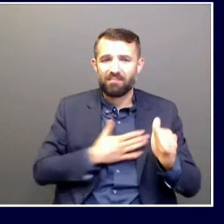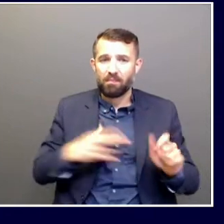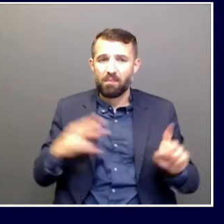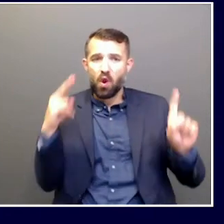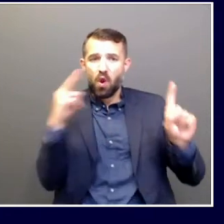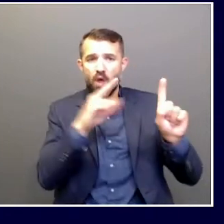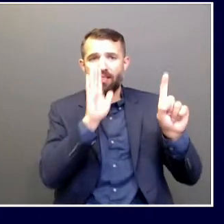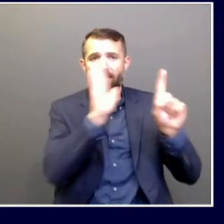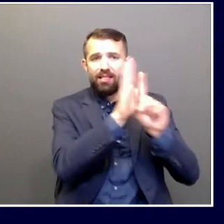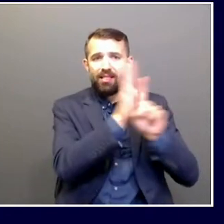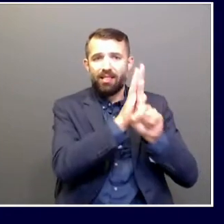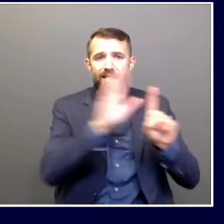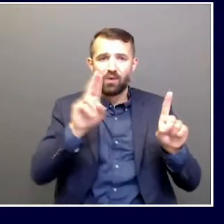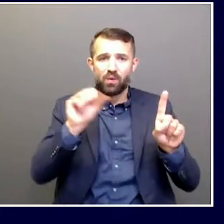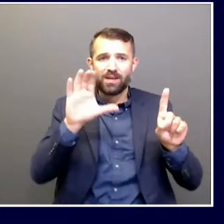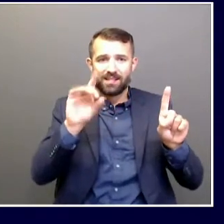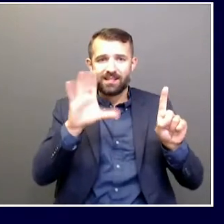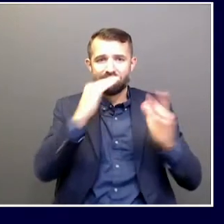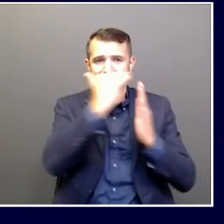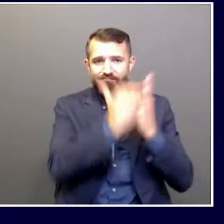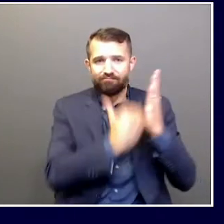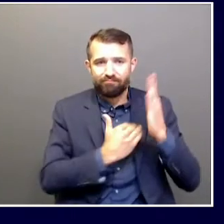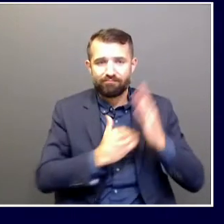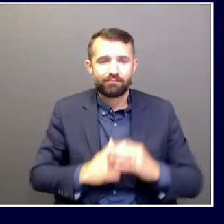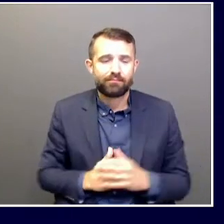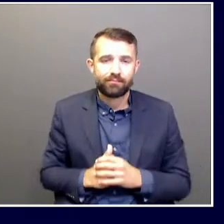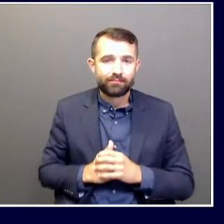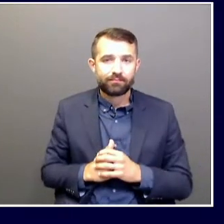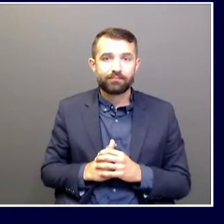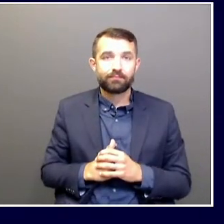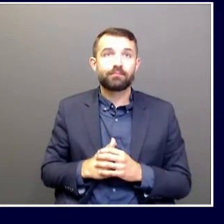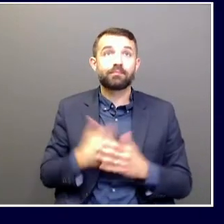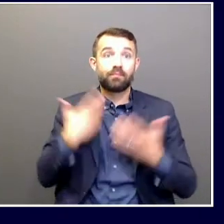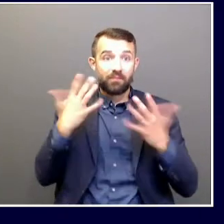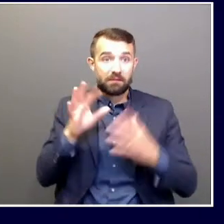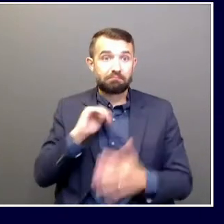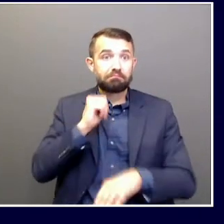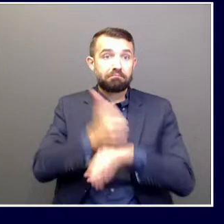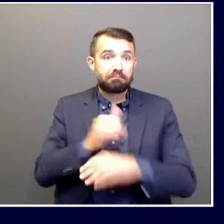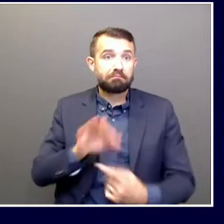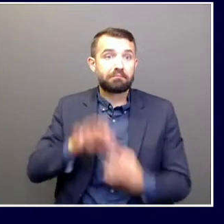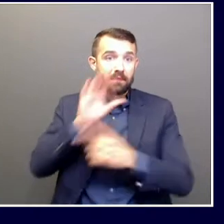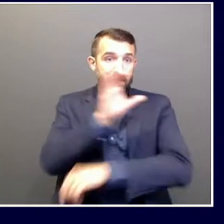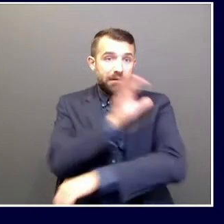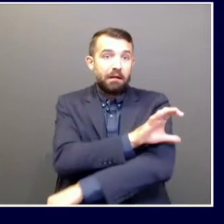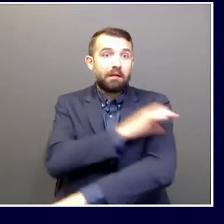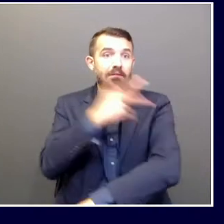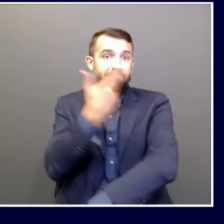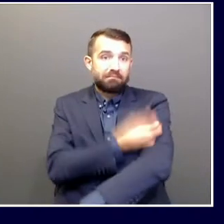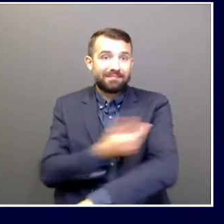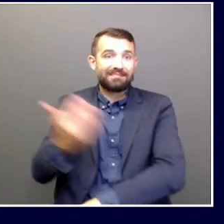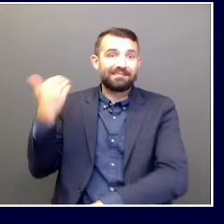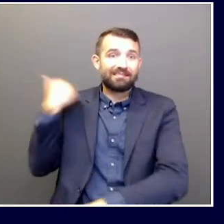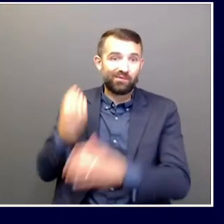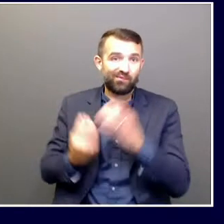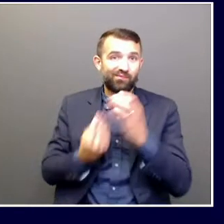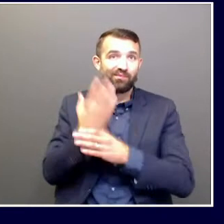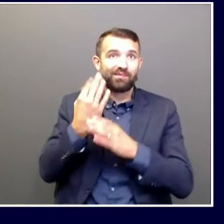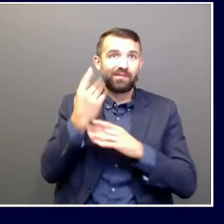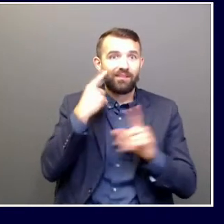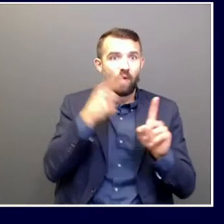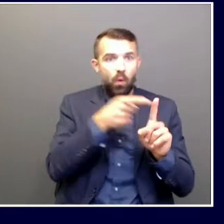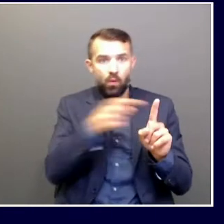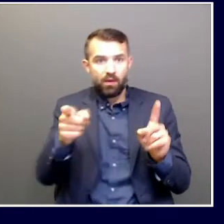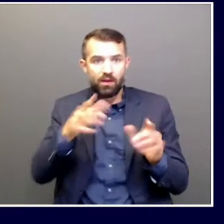we had special vaccination clinics in the spring to try to target some of these workers like childcare workers. And we really